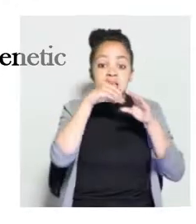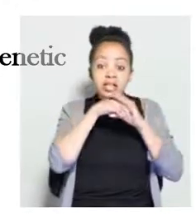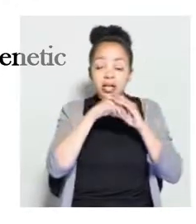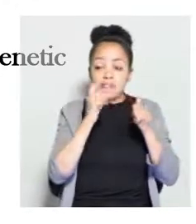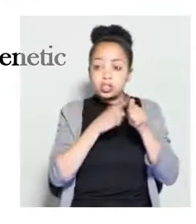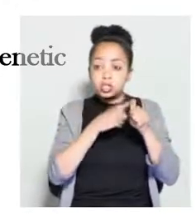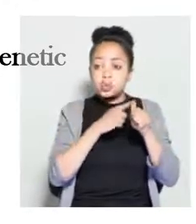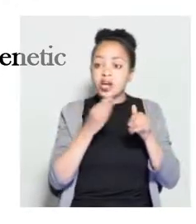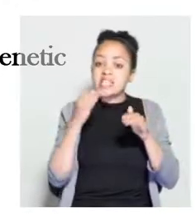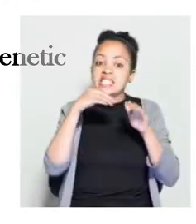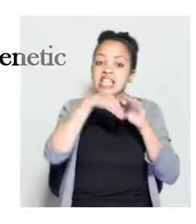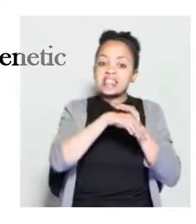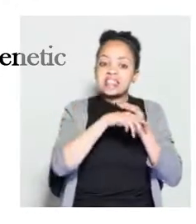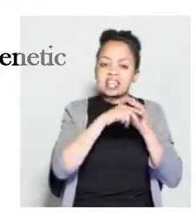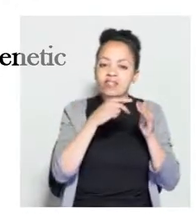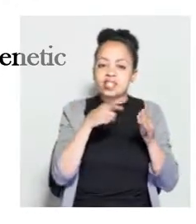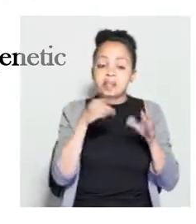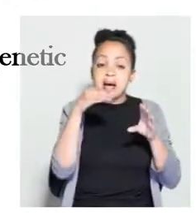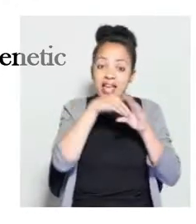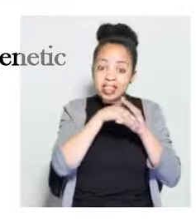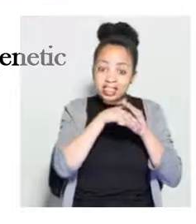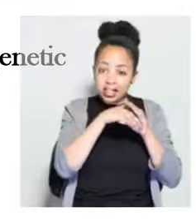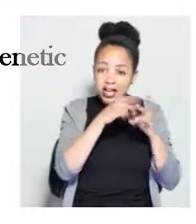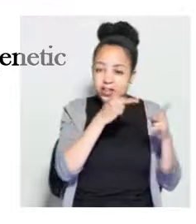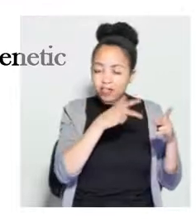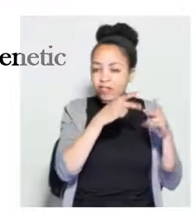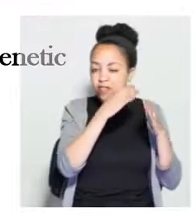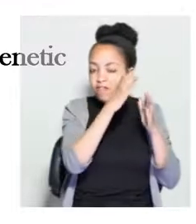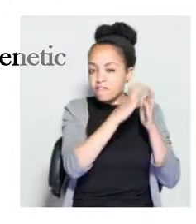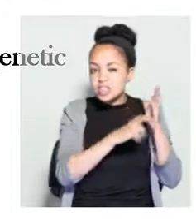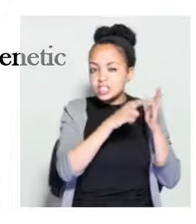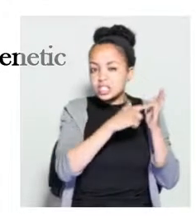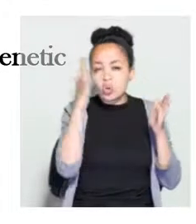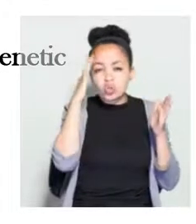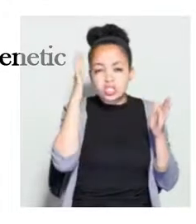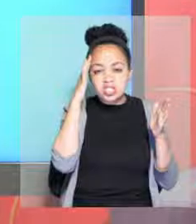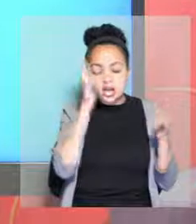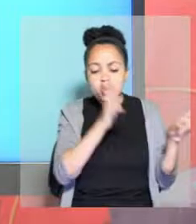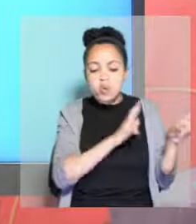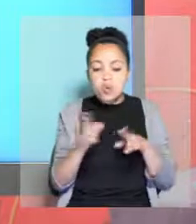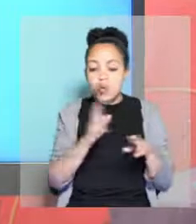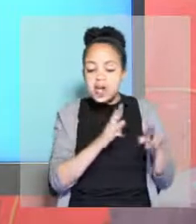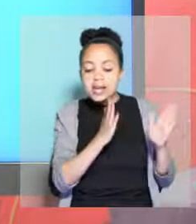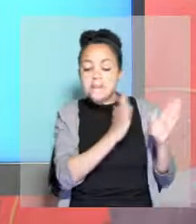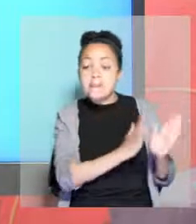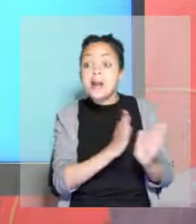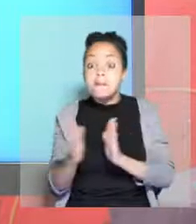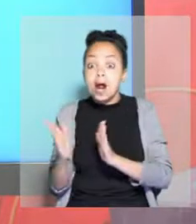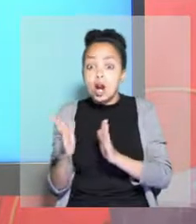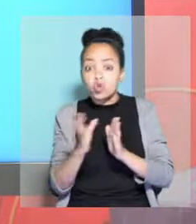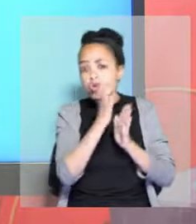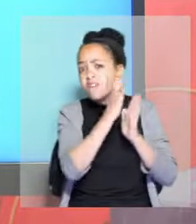interphase. By interphase, it is considered as a ready or preparatory